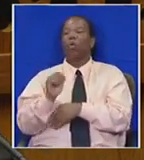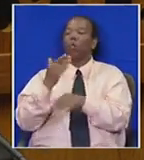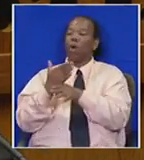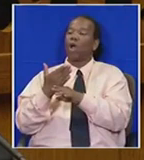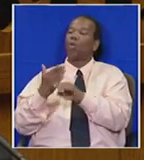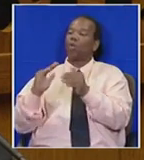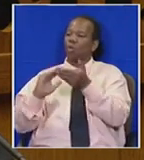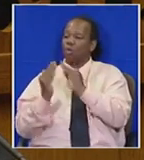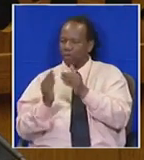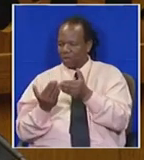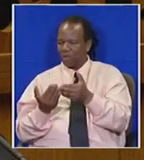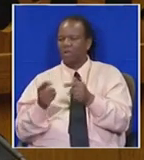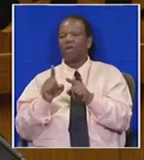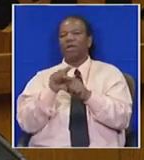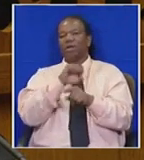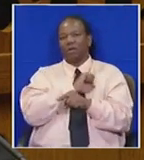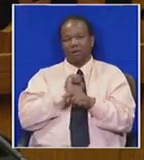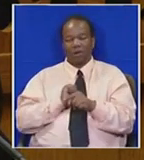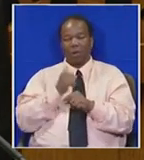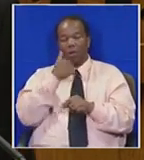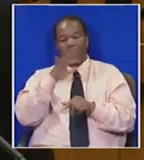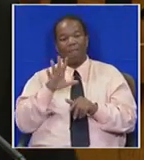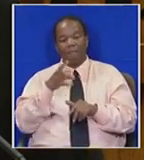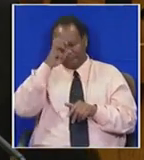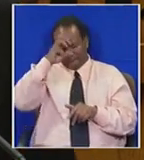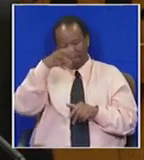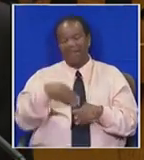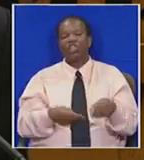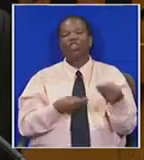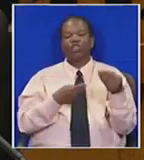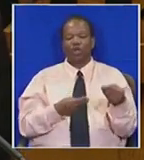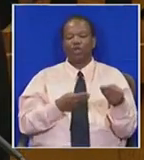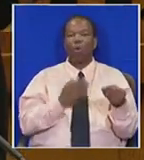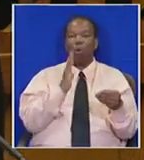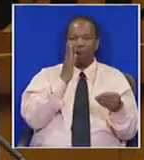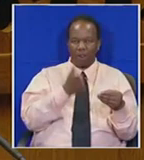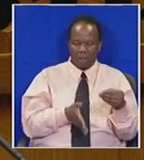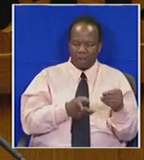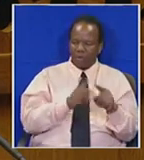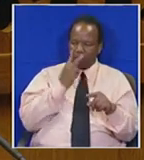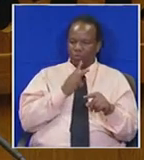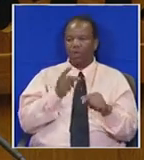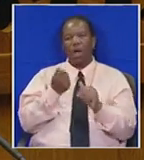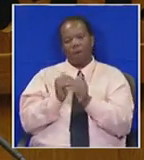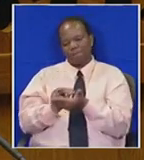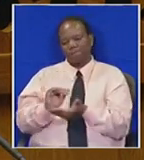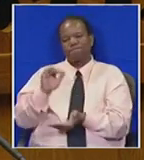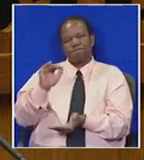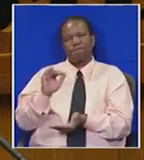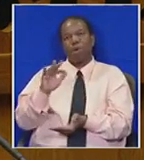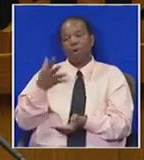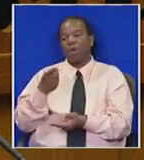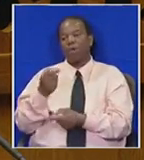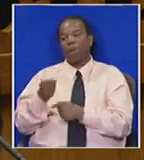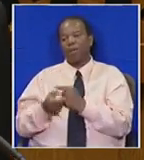workers and companies as we finalize the mining charter, and proposals for a sovereign wealth fund will be worked on in the period